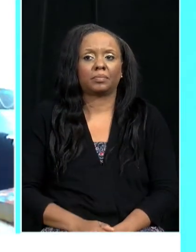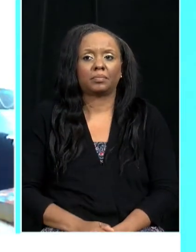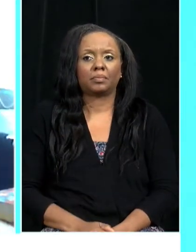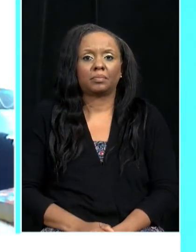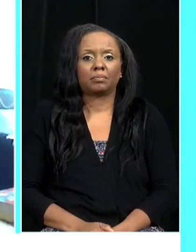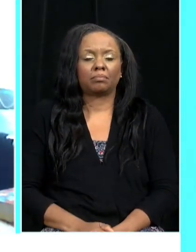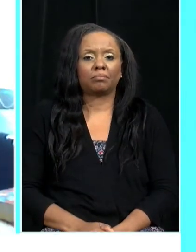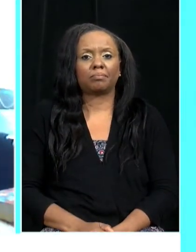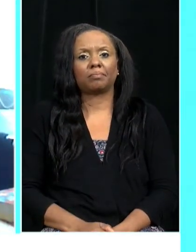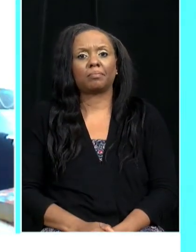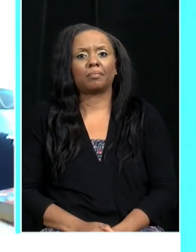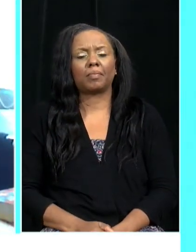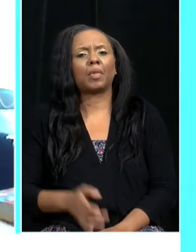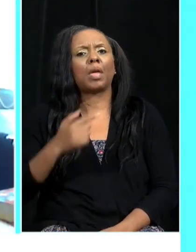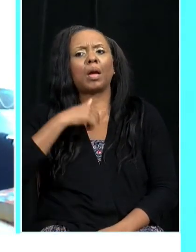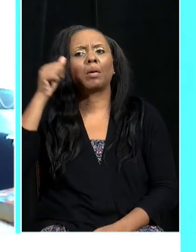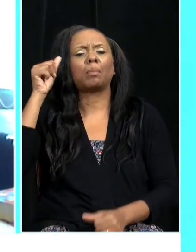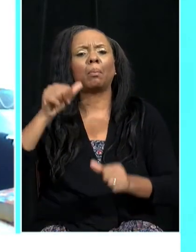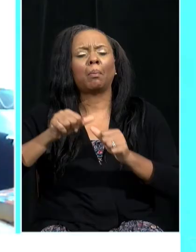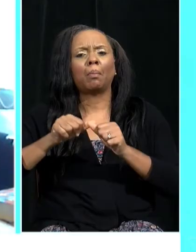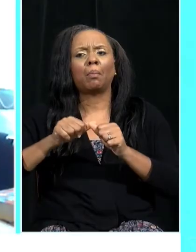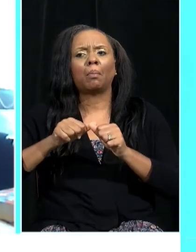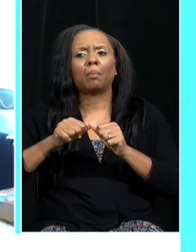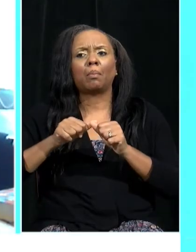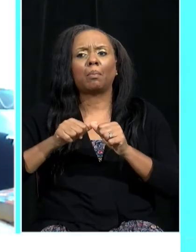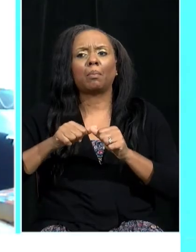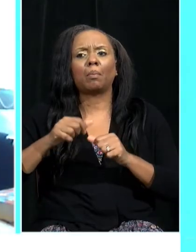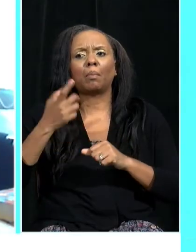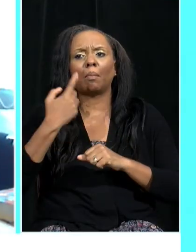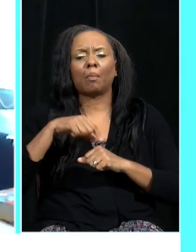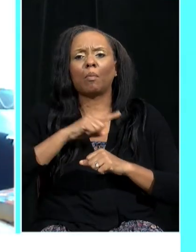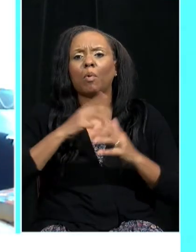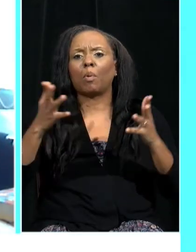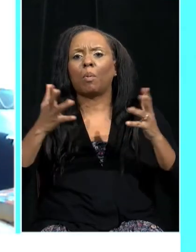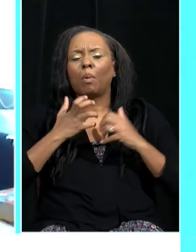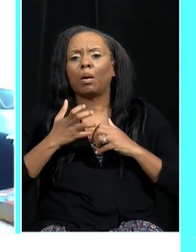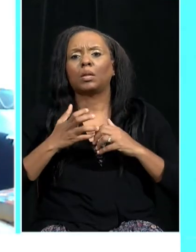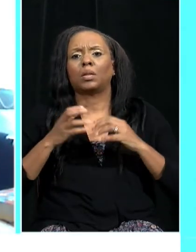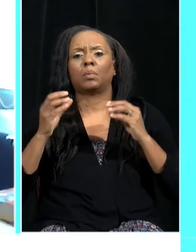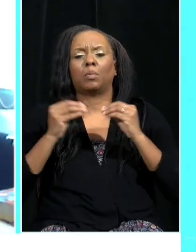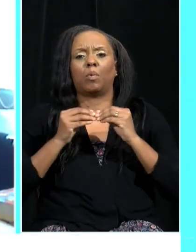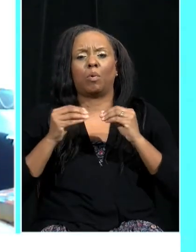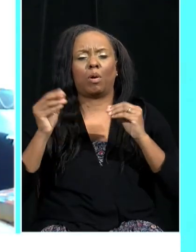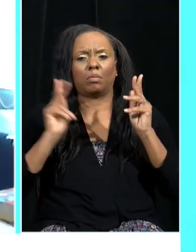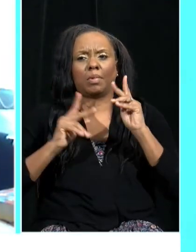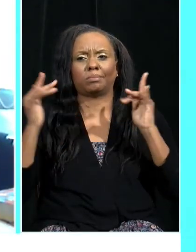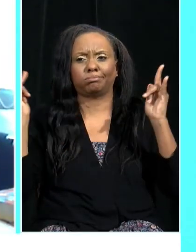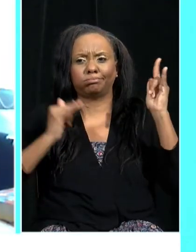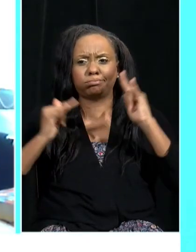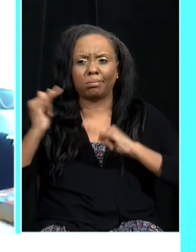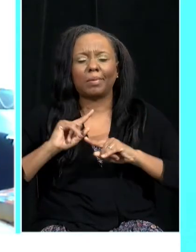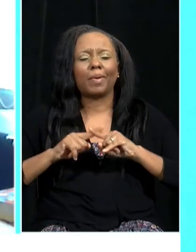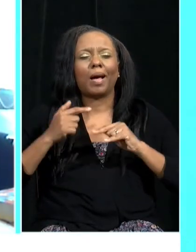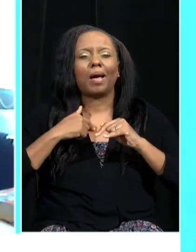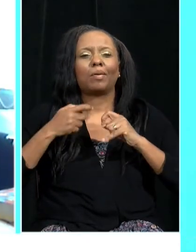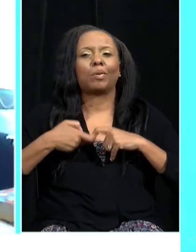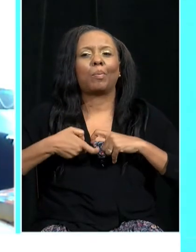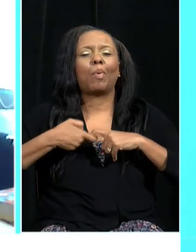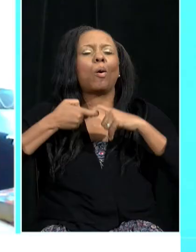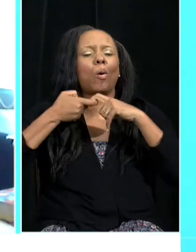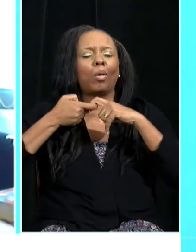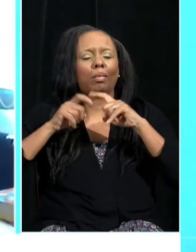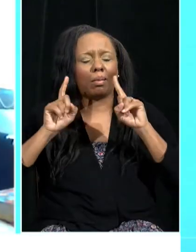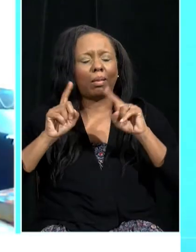airlift to have tourists bus to our shores. But I'm going to leave it there for now, except to say